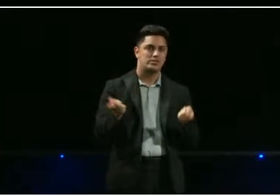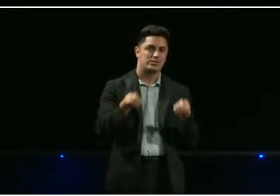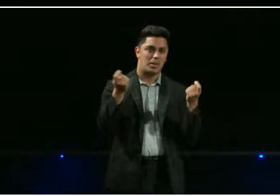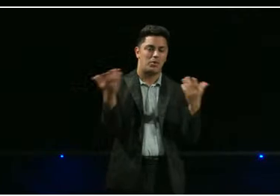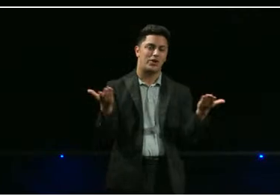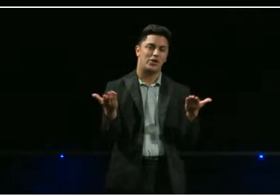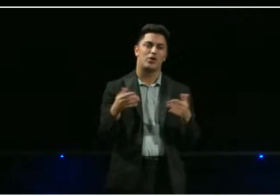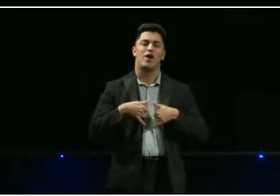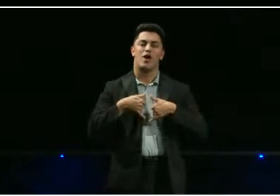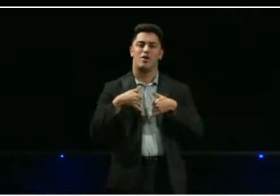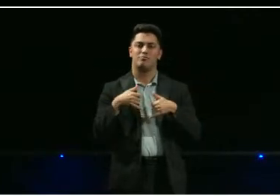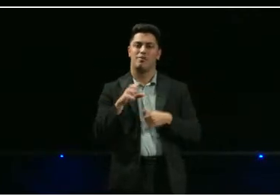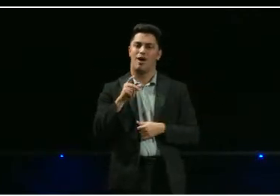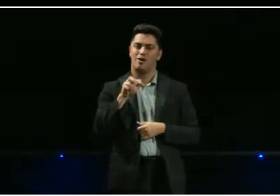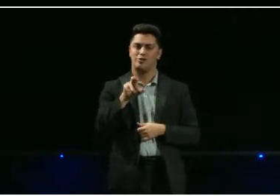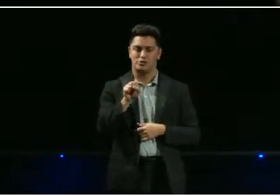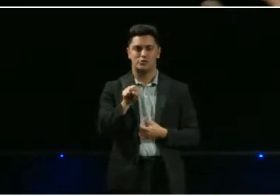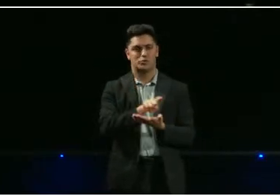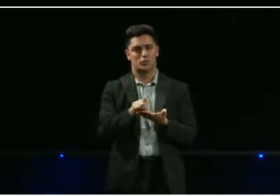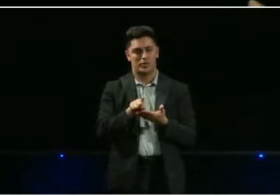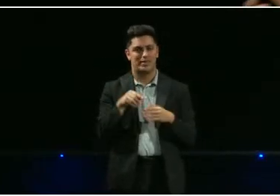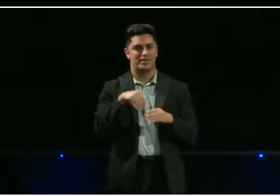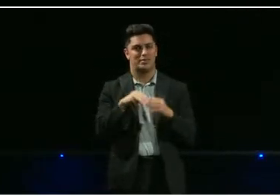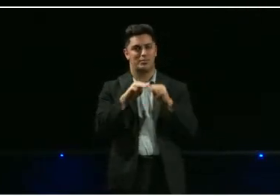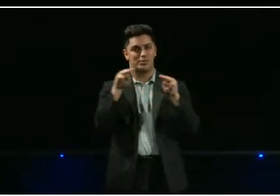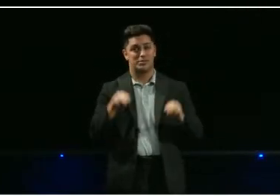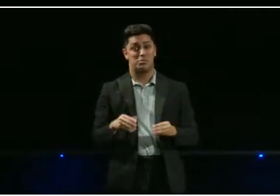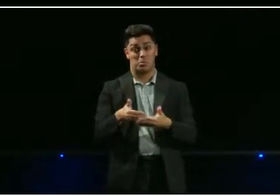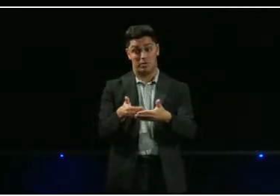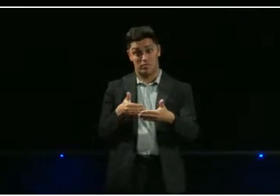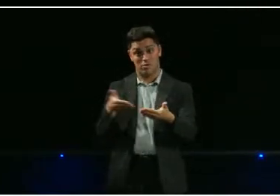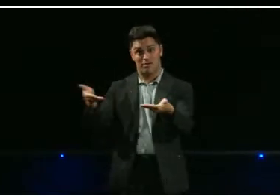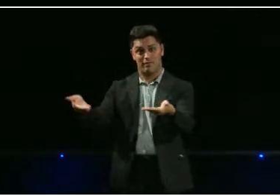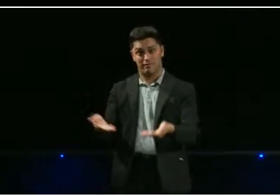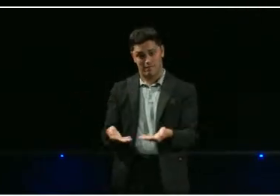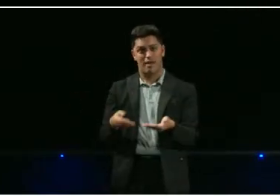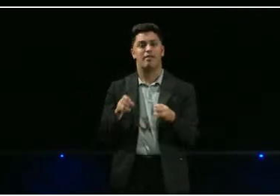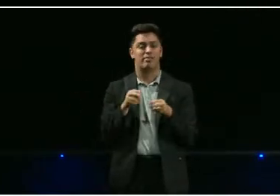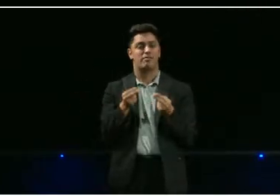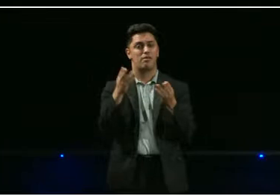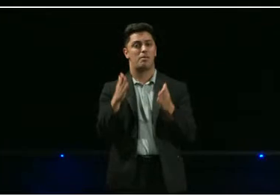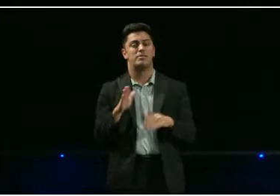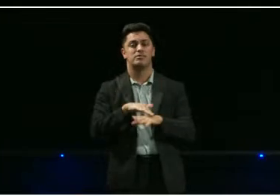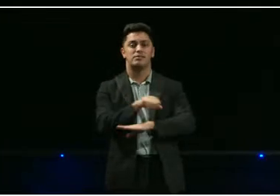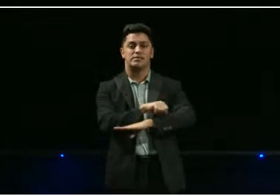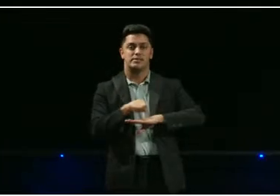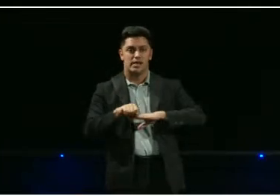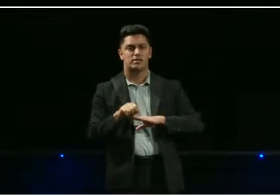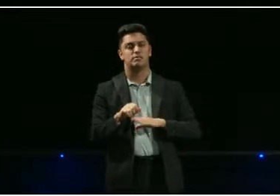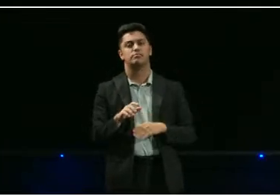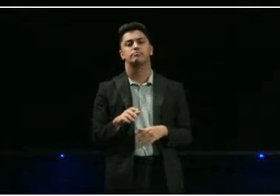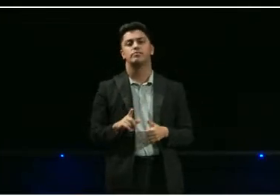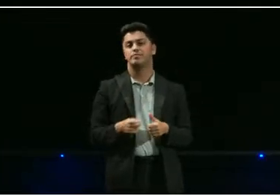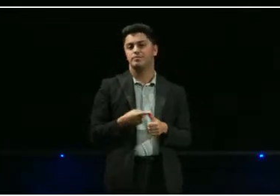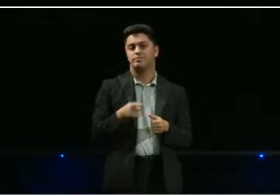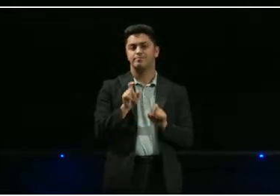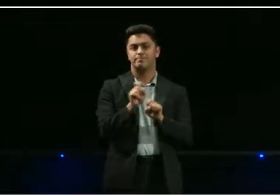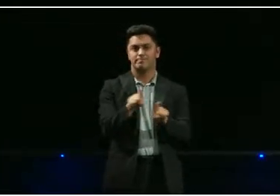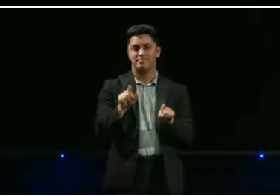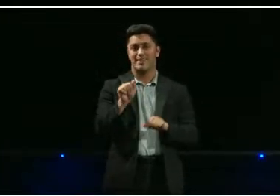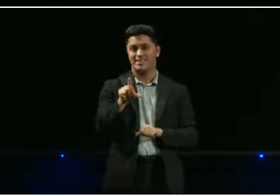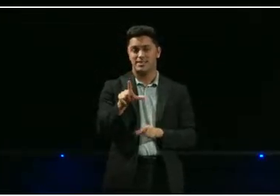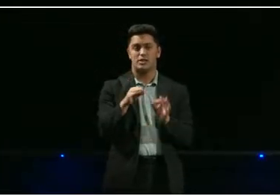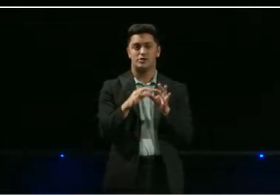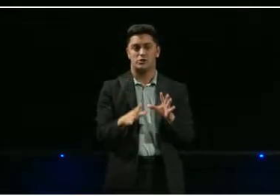at Oscar Week at the museum. Before I invite our nominees on stage, I would like to ask our